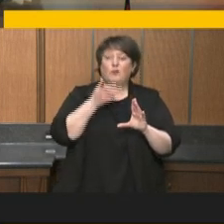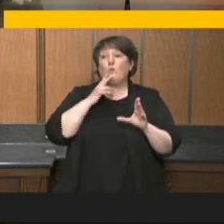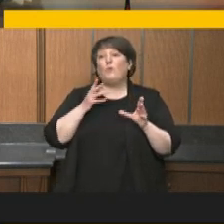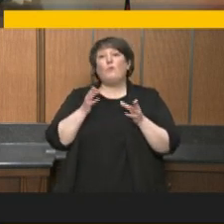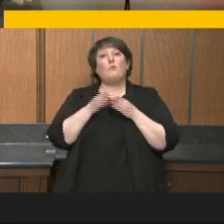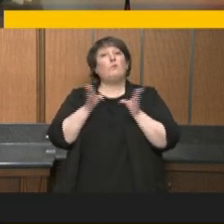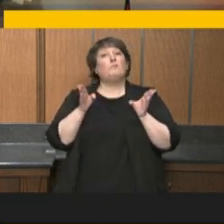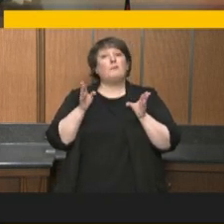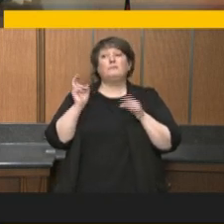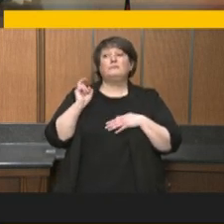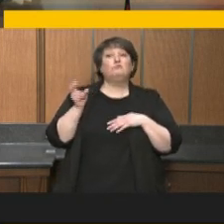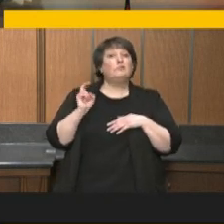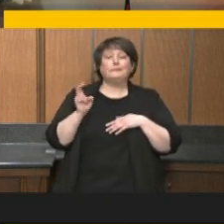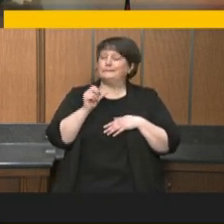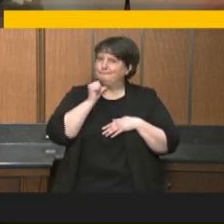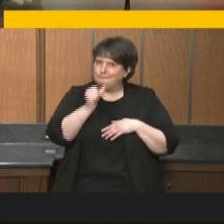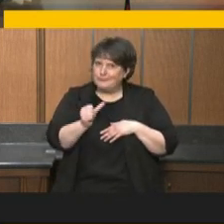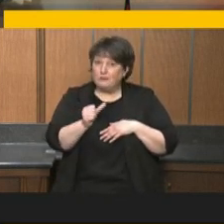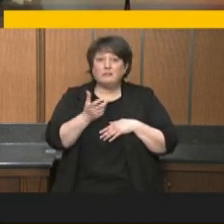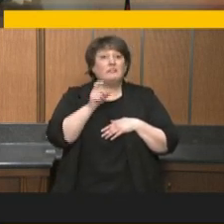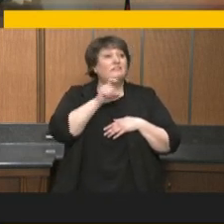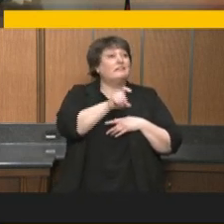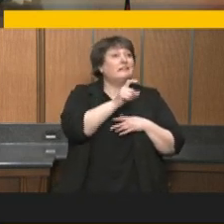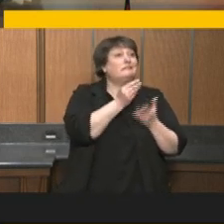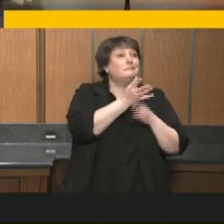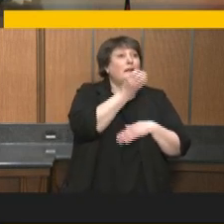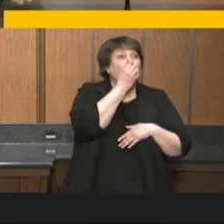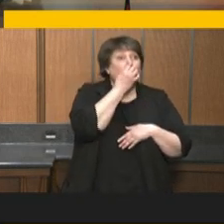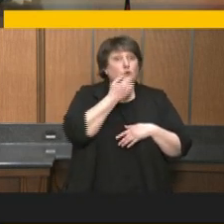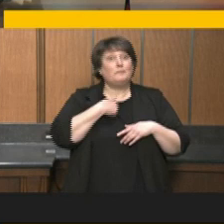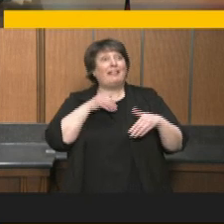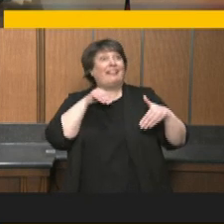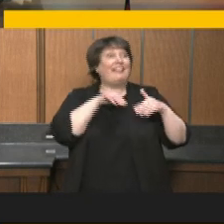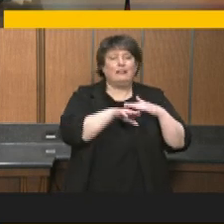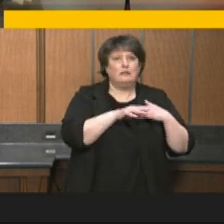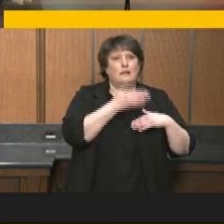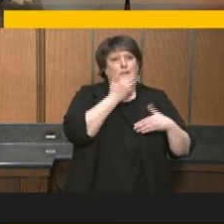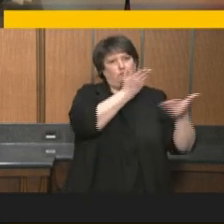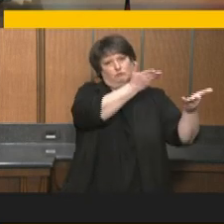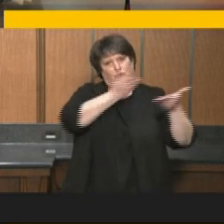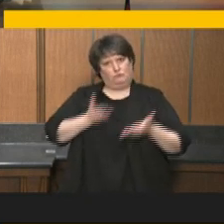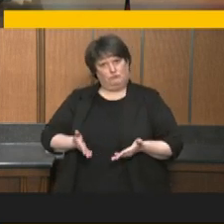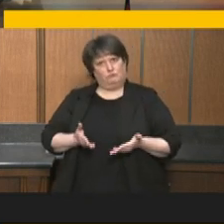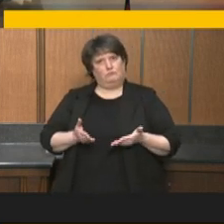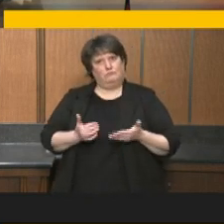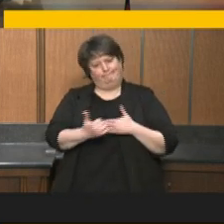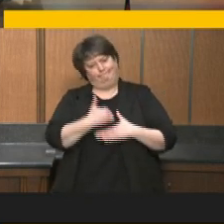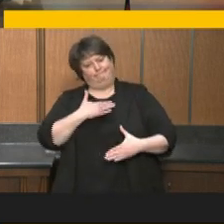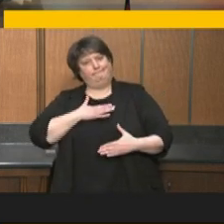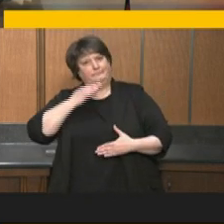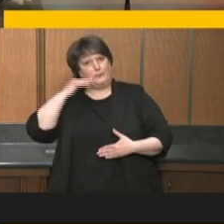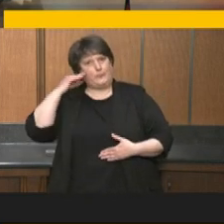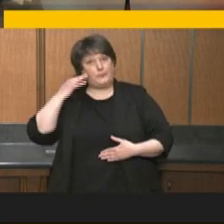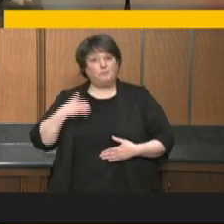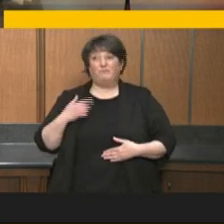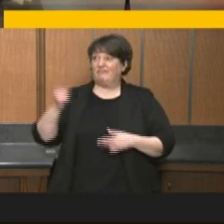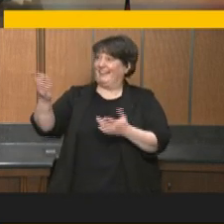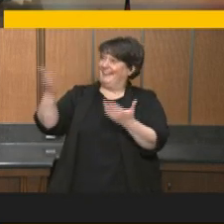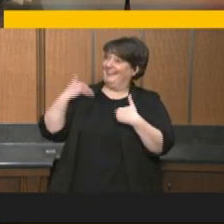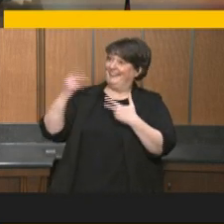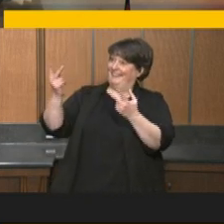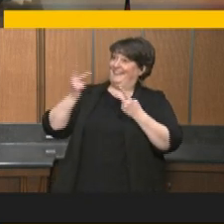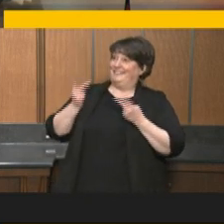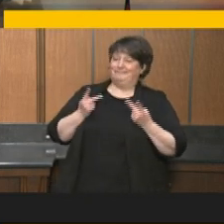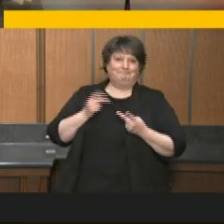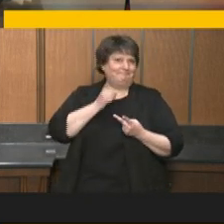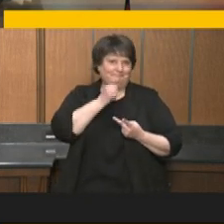have supplies such as groceries dropped off. Not having visitors to your home. Use technology to connect with